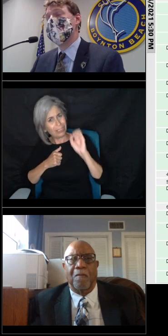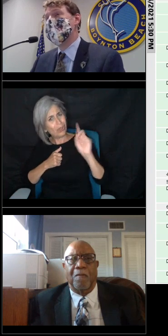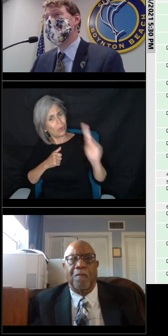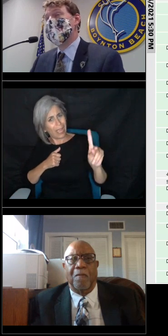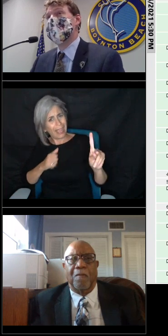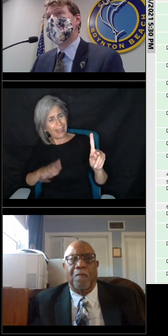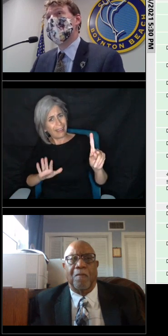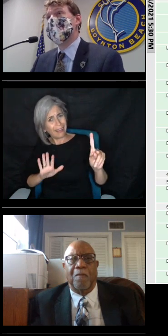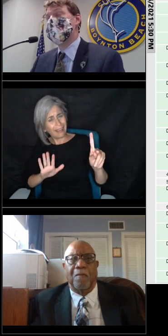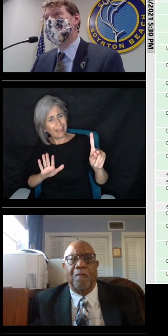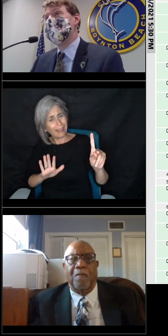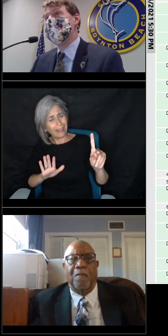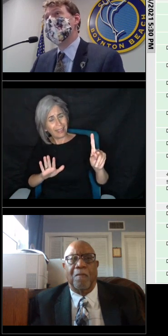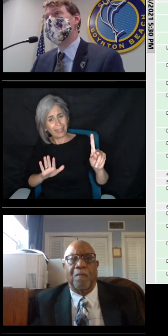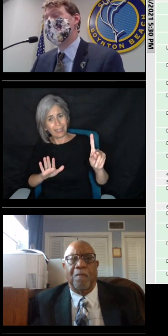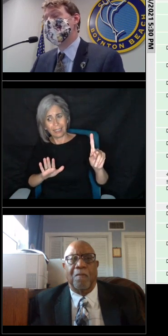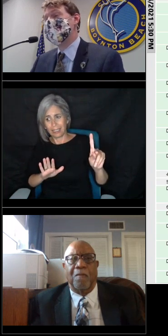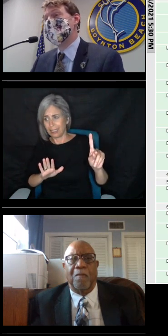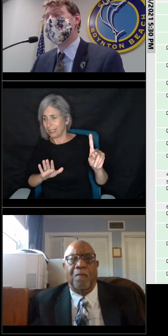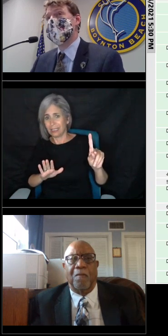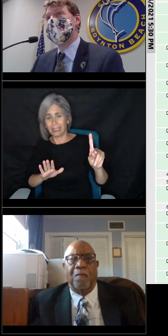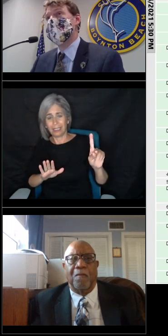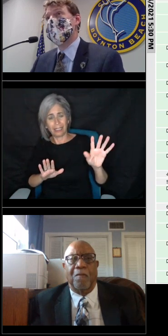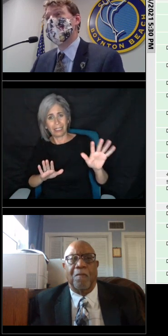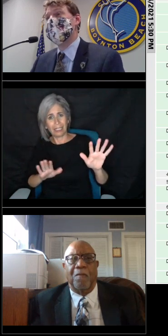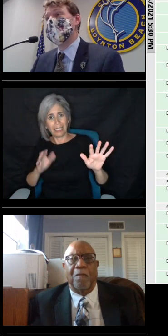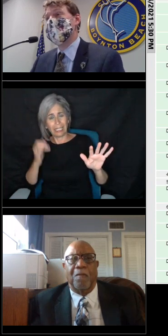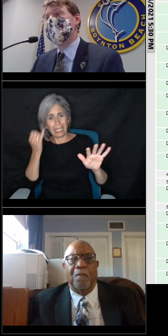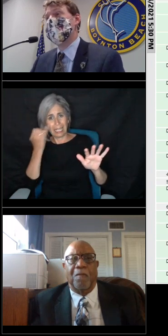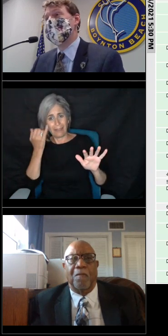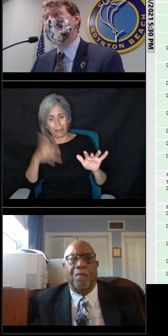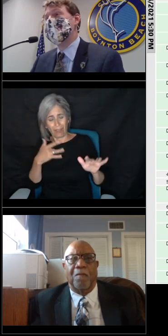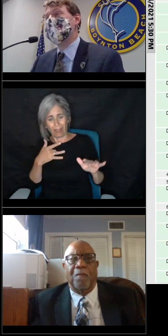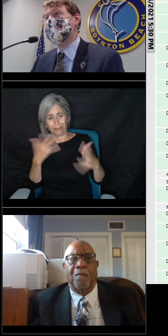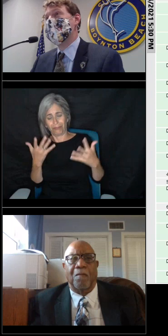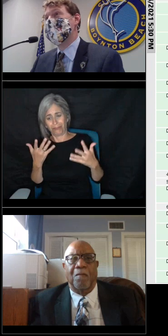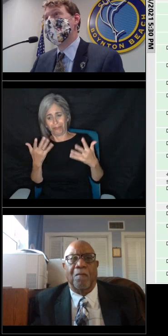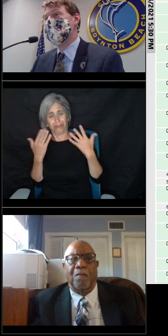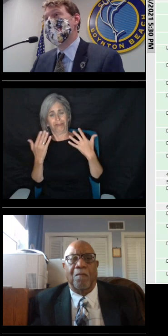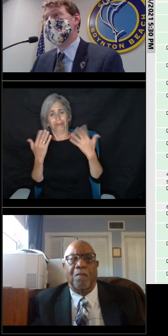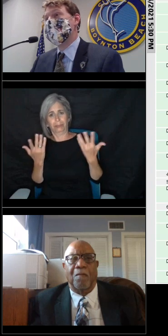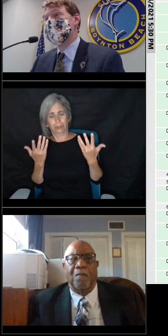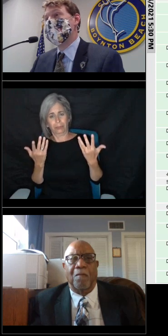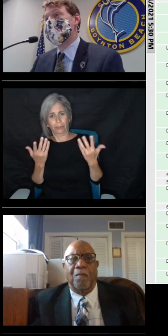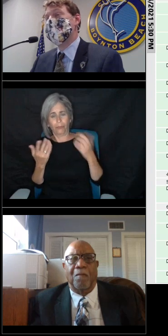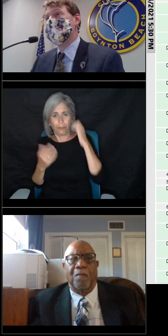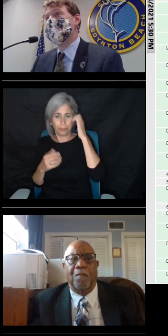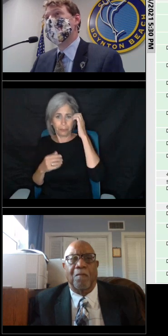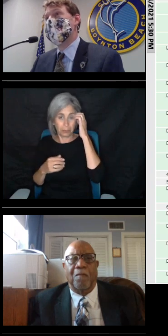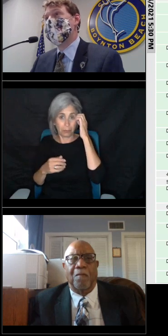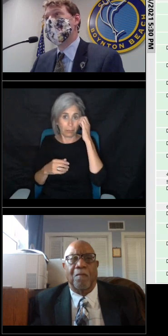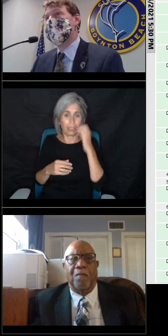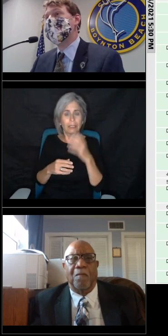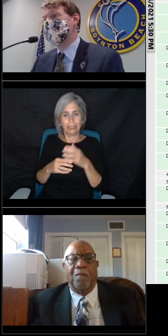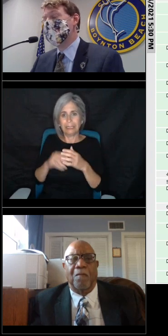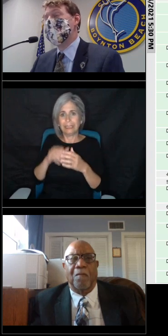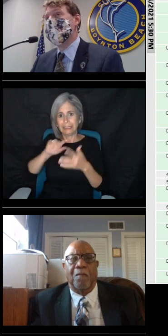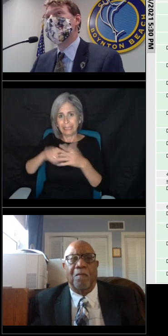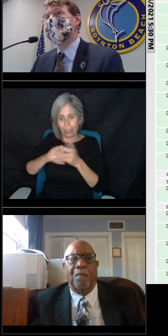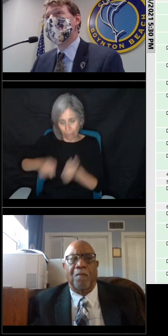on to be in a ditch. The point is to stop digging so you can get yourself out,